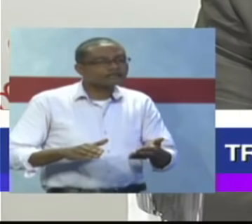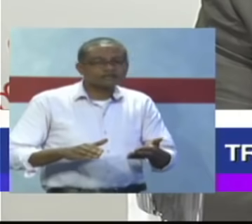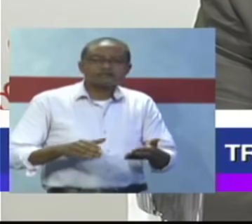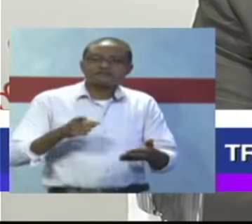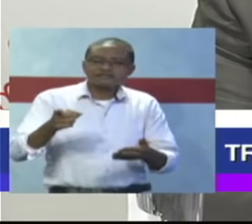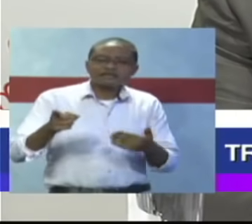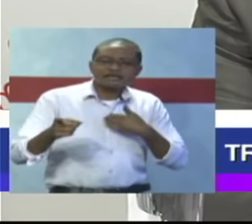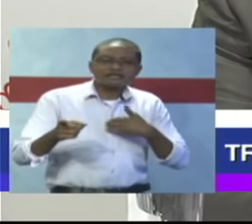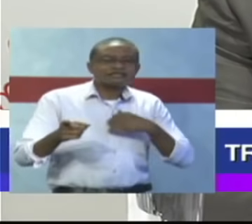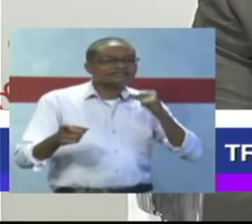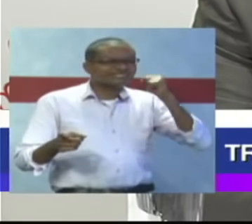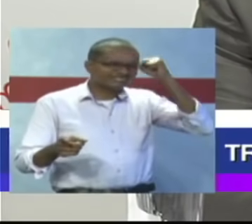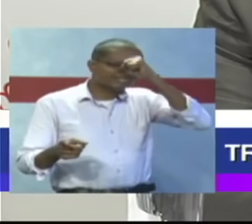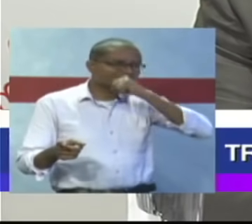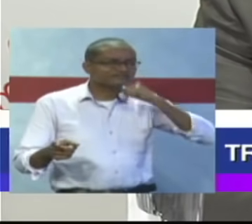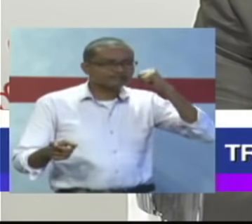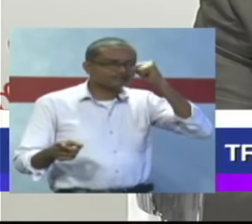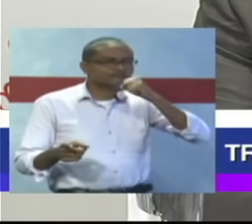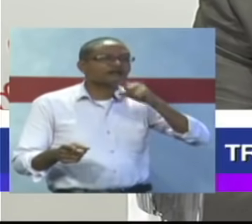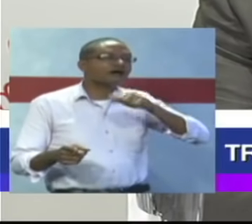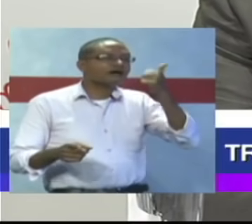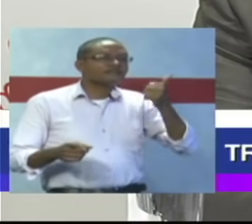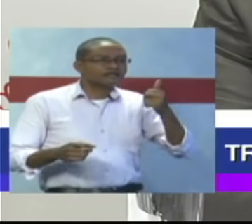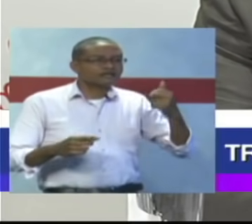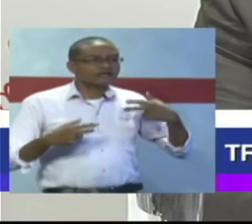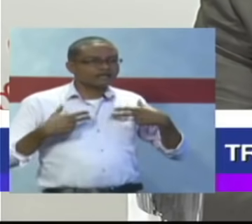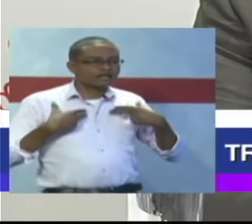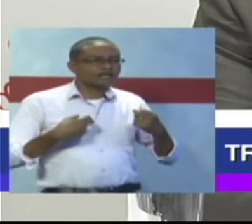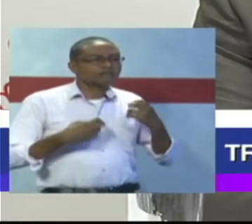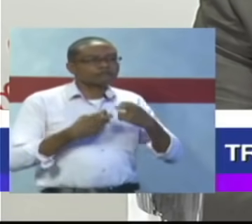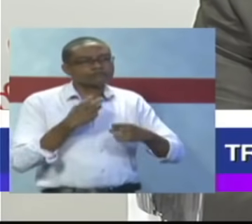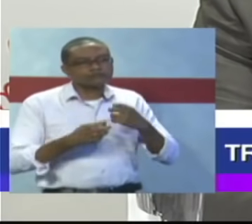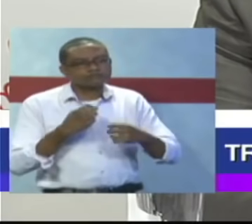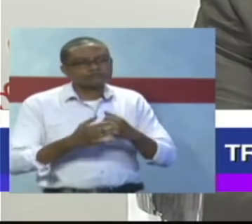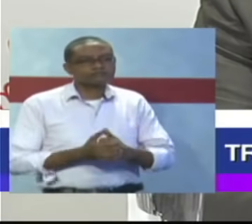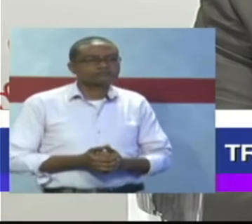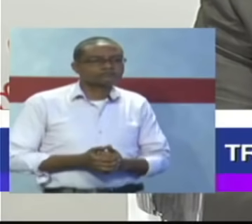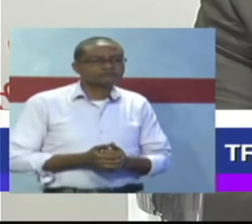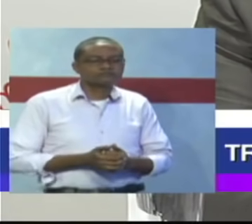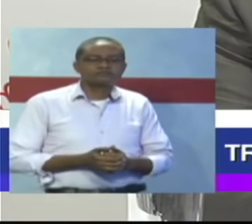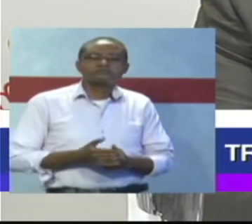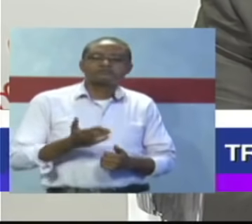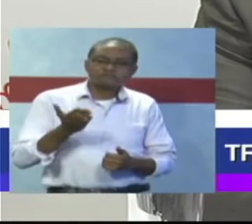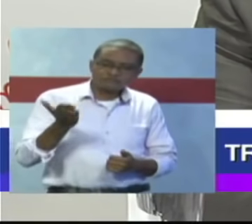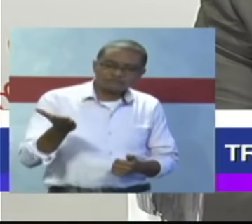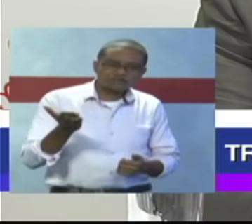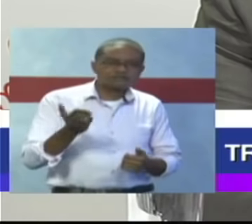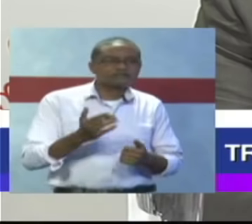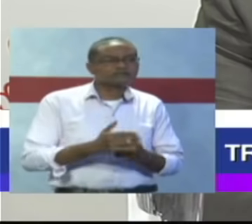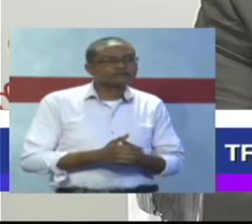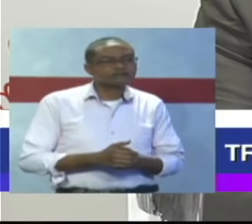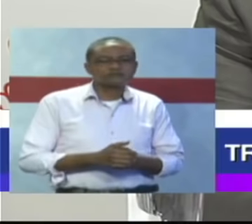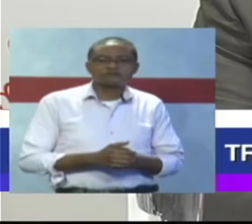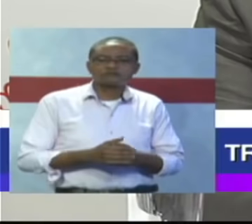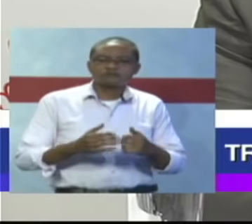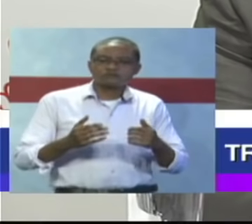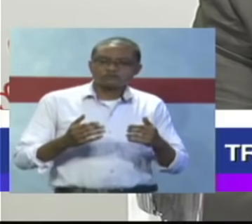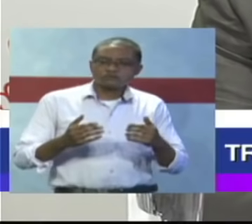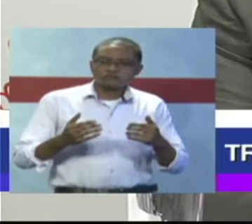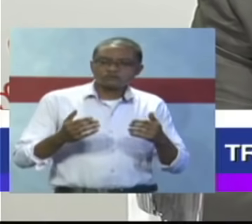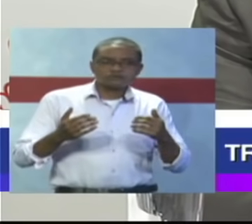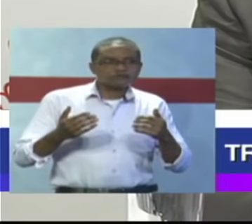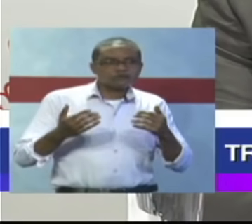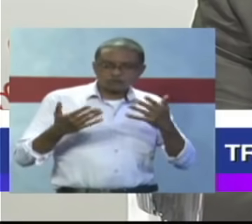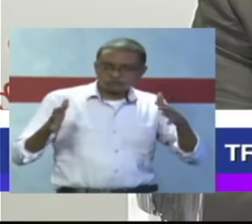serious comorbidities. They are those who were, in a lot of cases, already somewhat, for want of a better word,